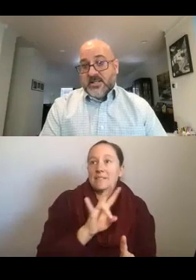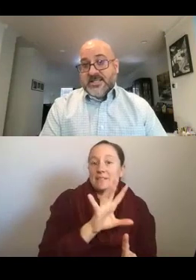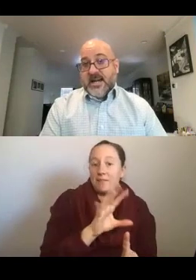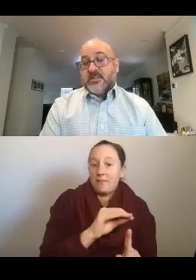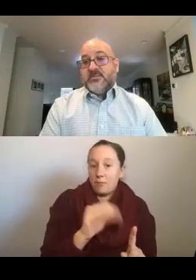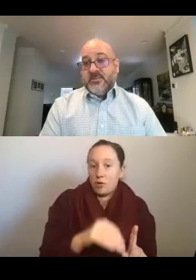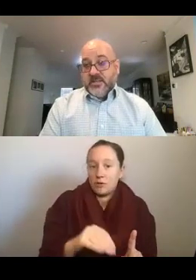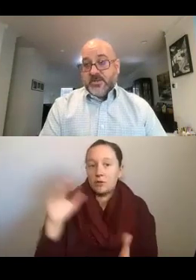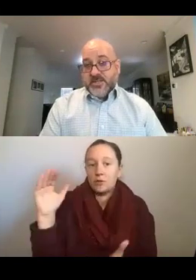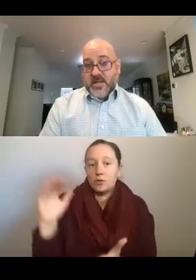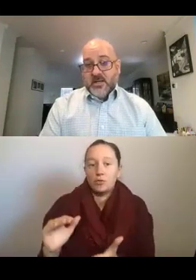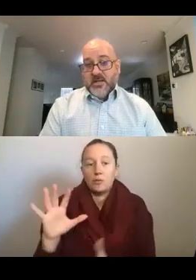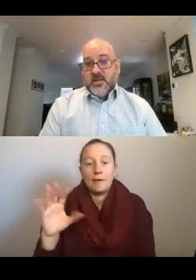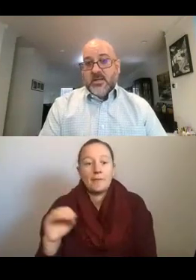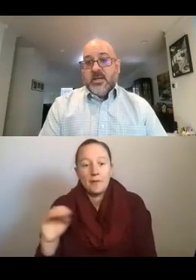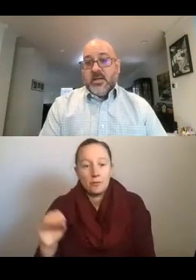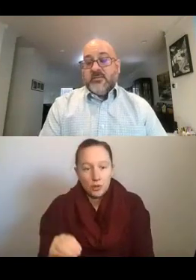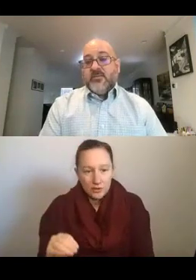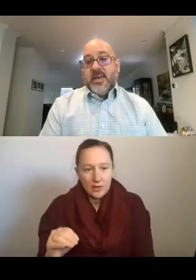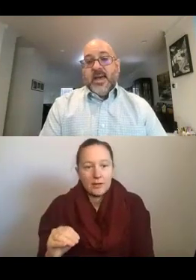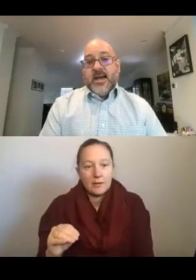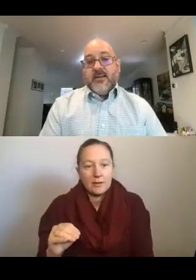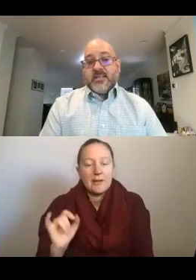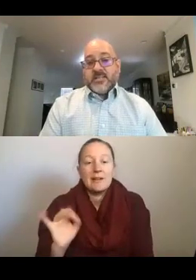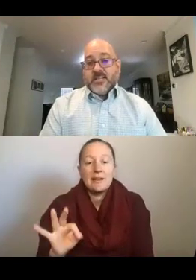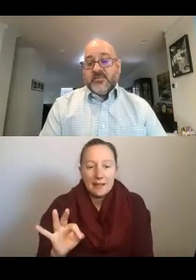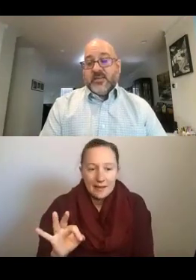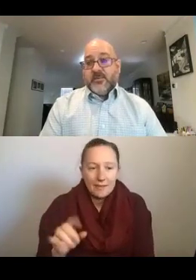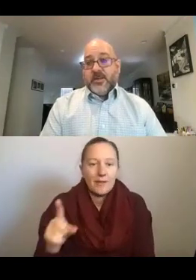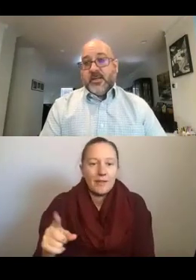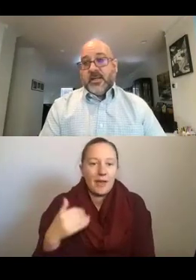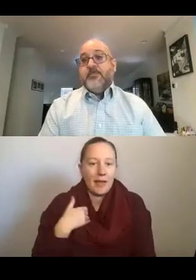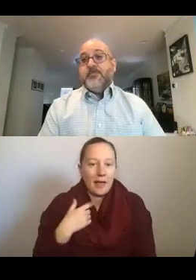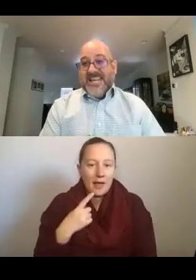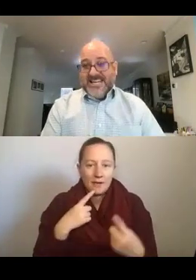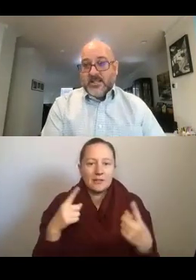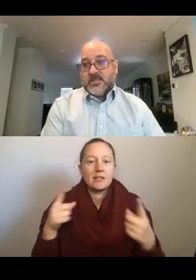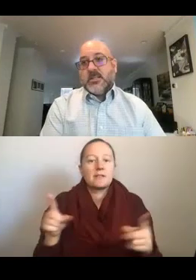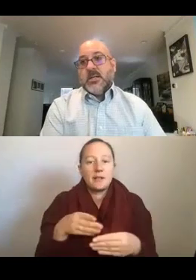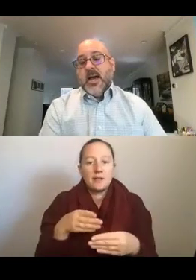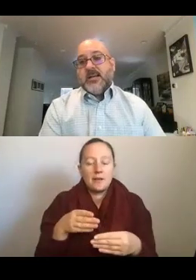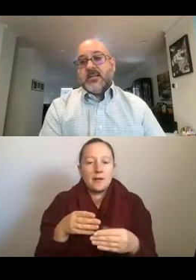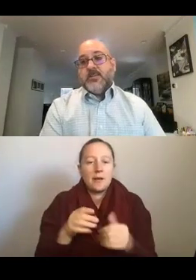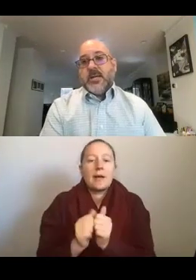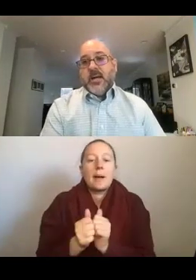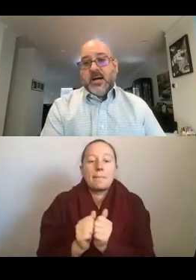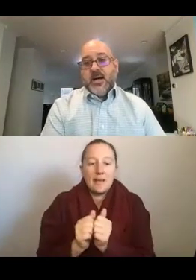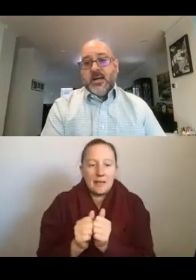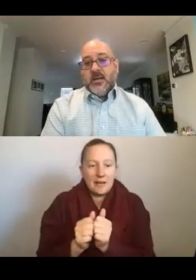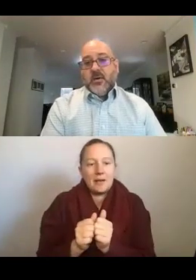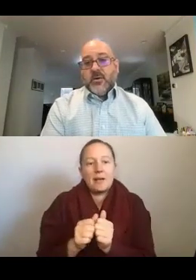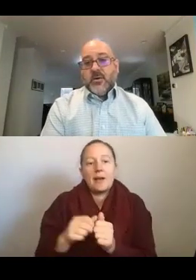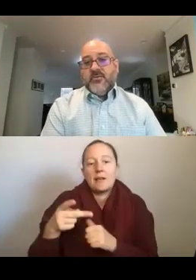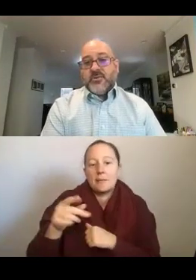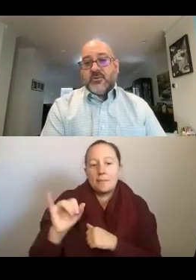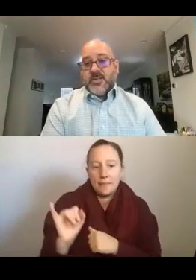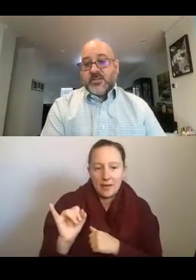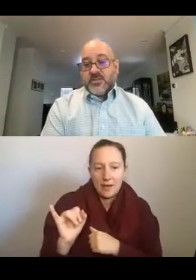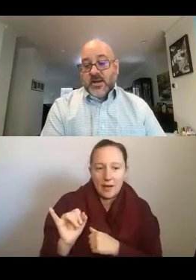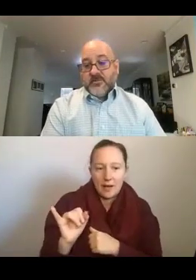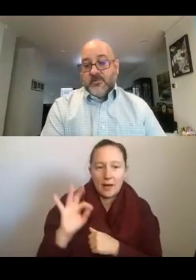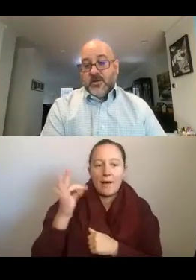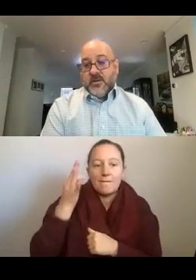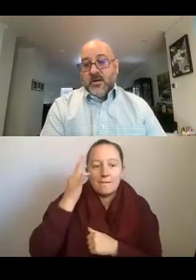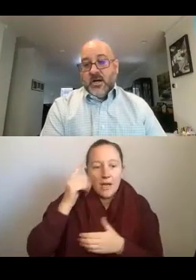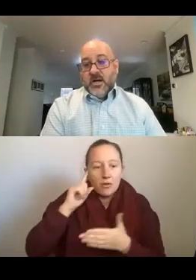75% down to 50% if they have successfully competed as a PI on a federal